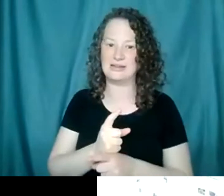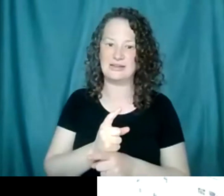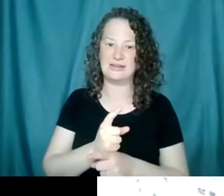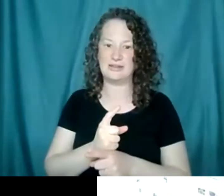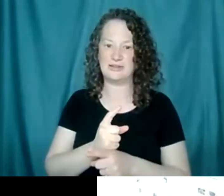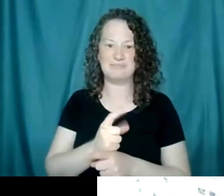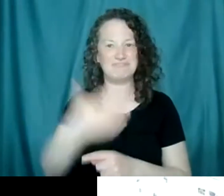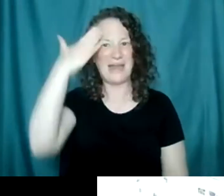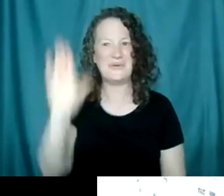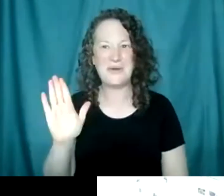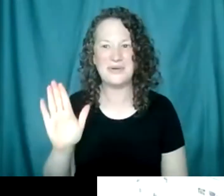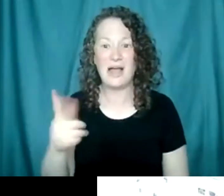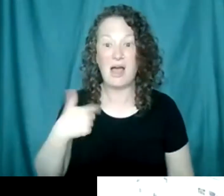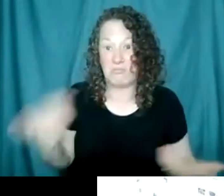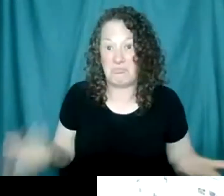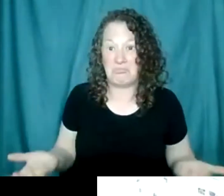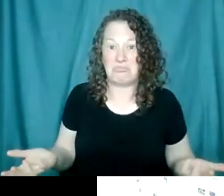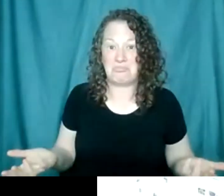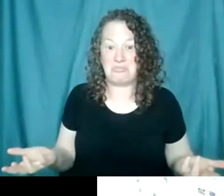I don't know, because I've never